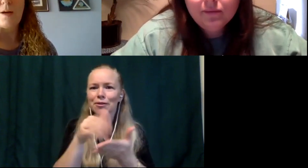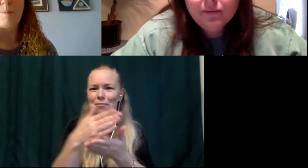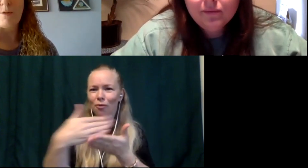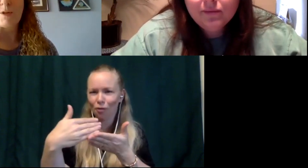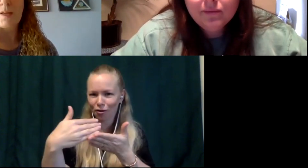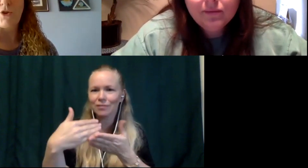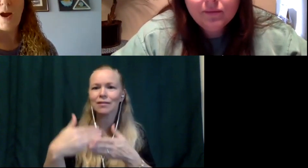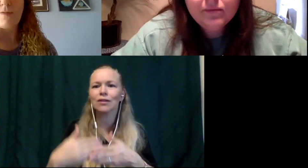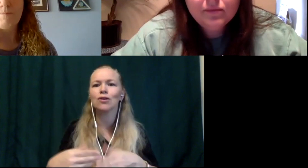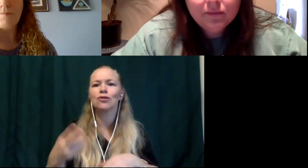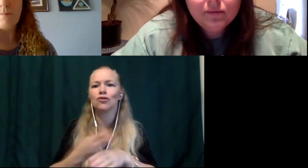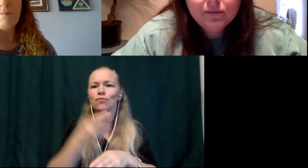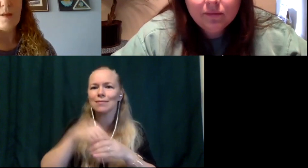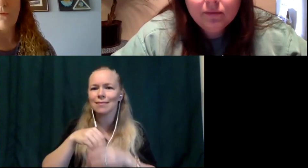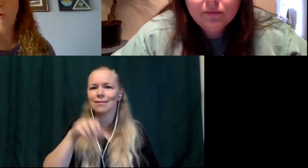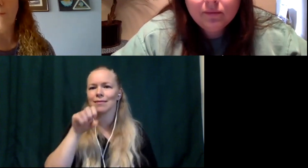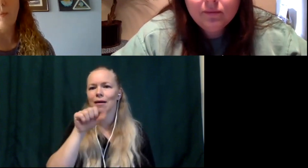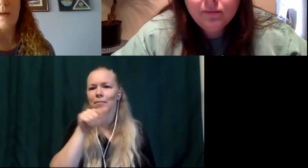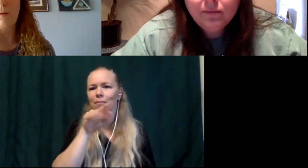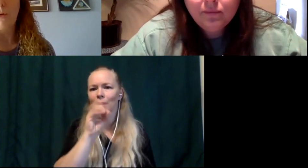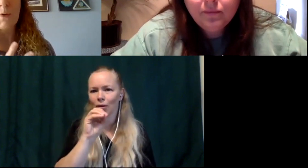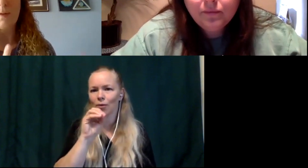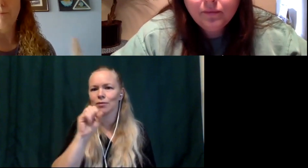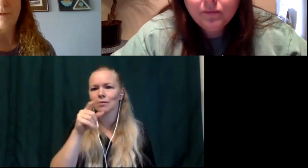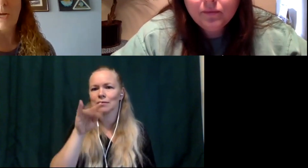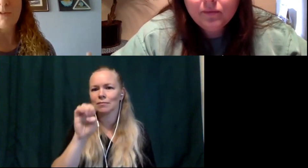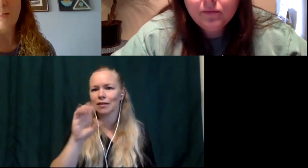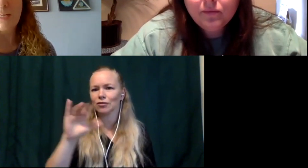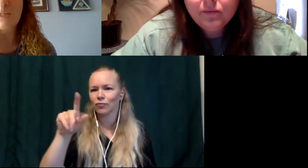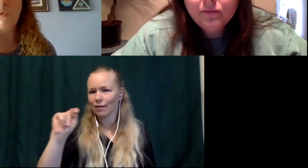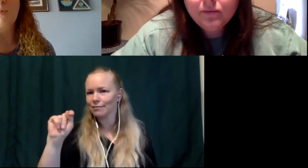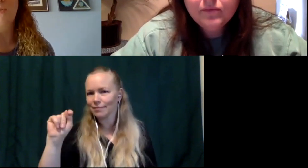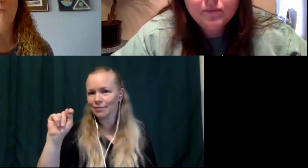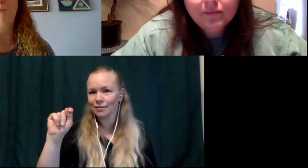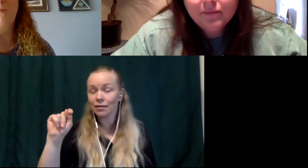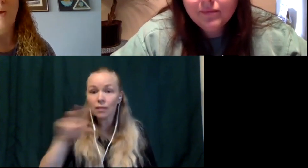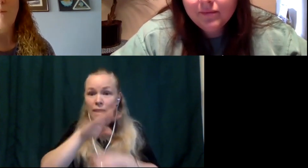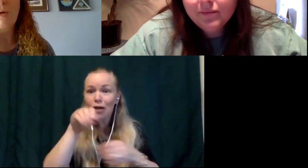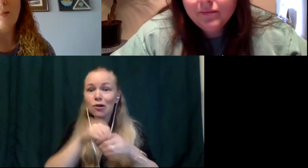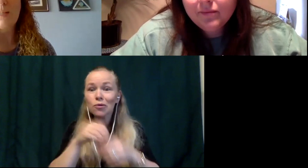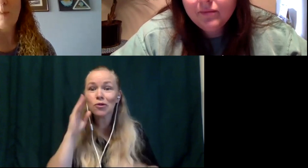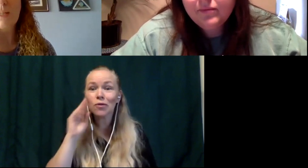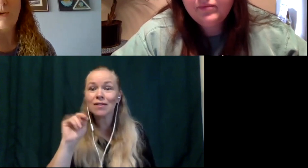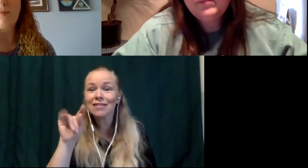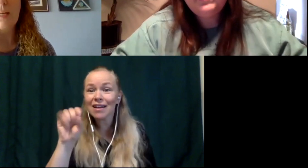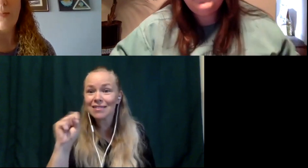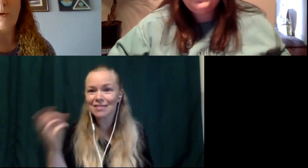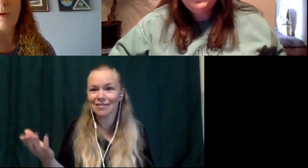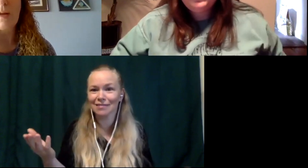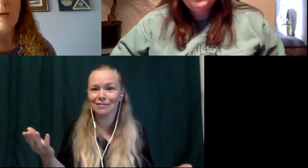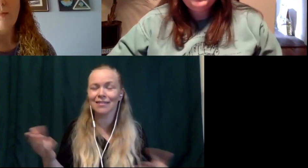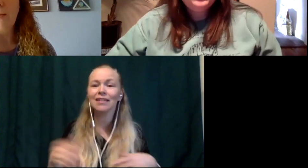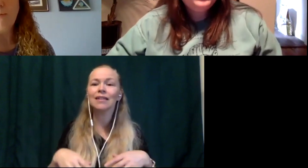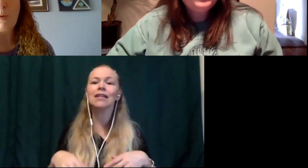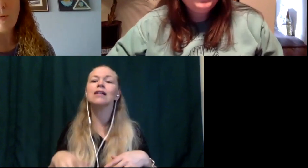the Apollo spacecraft. From the, you know, the just down to the nuts and bolts of putting these spacecraft together,